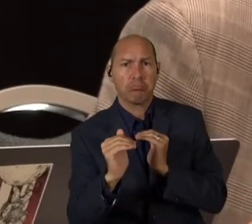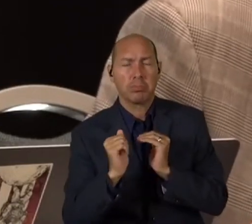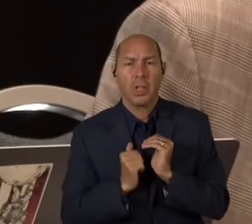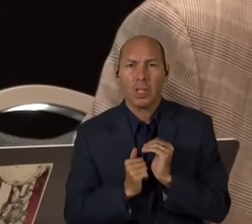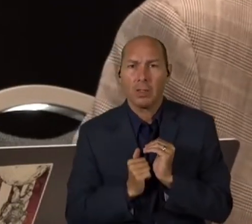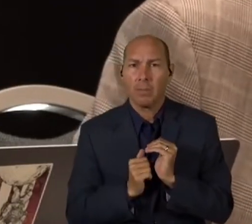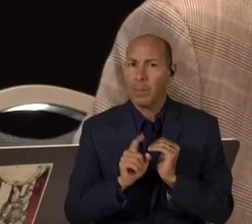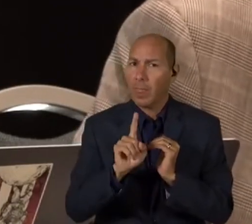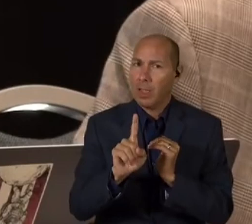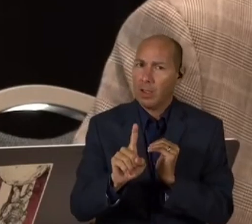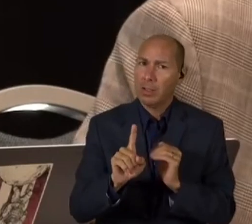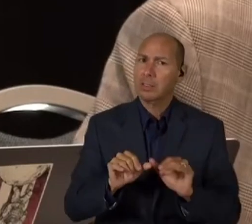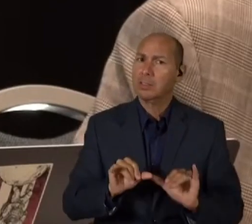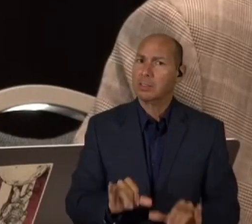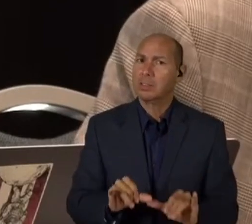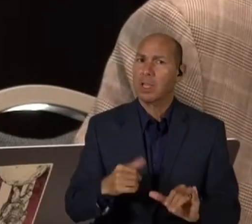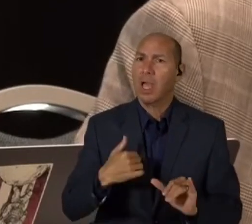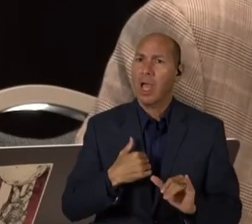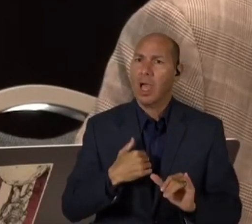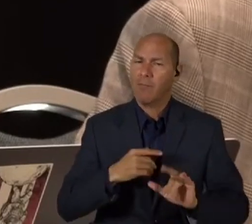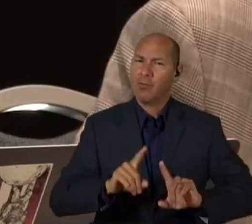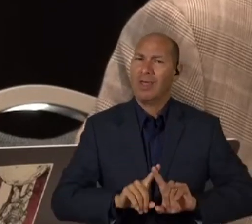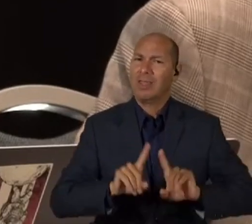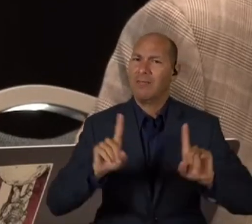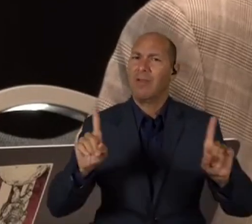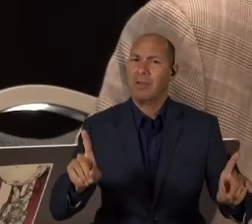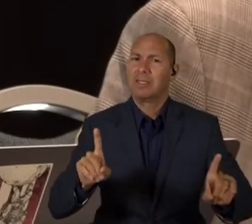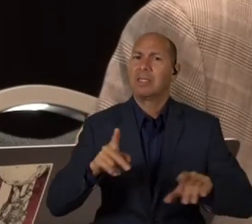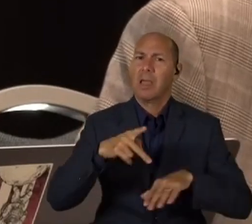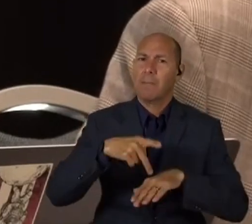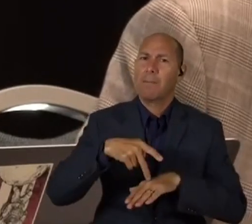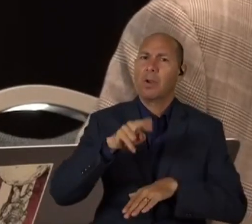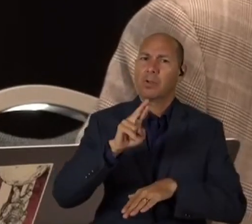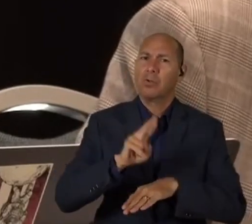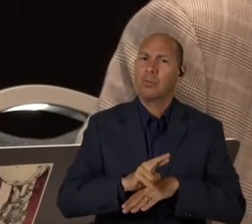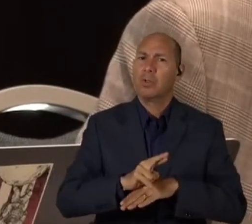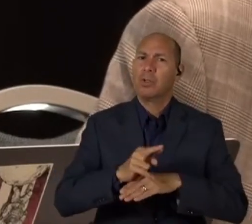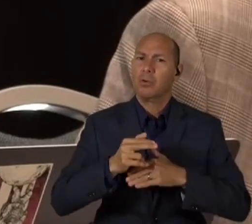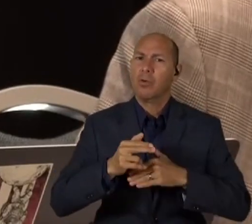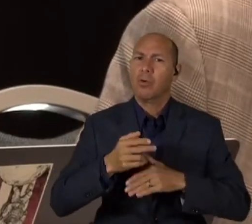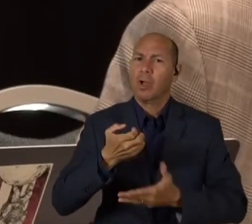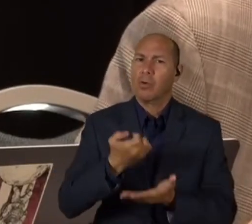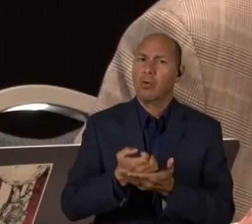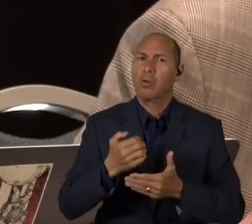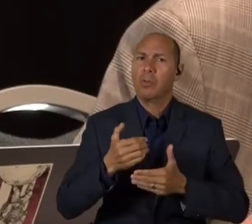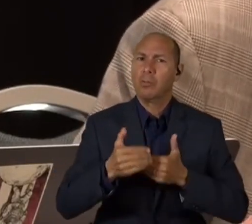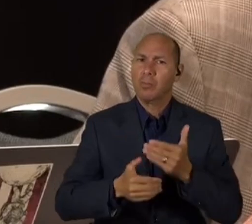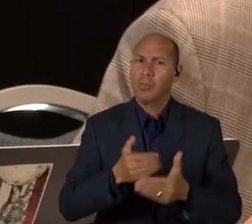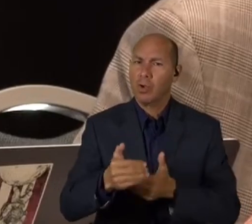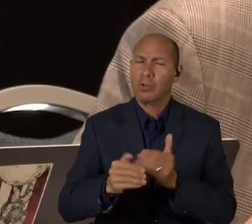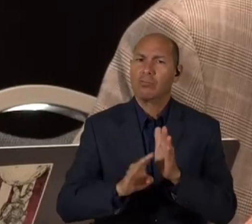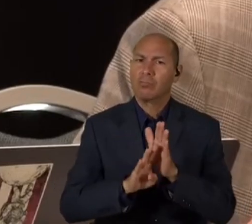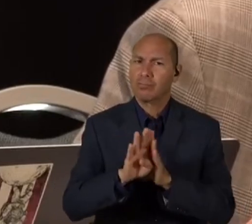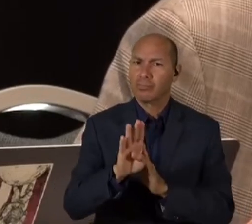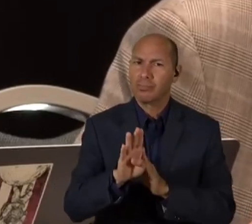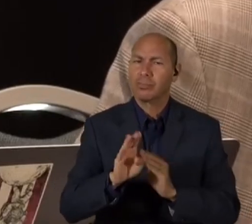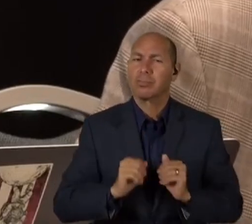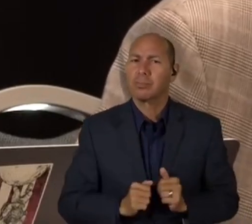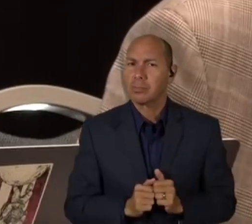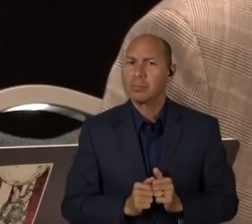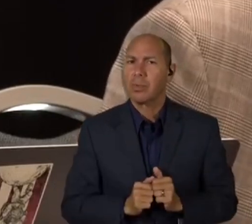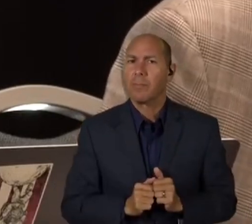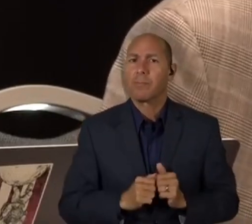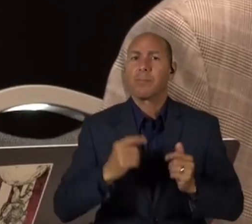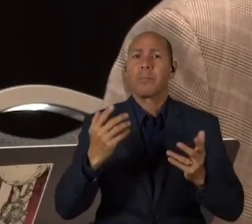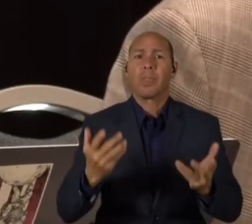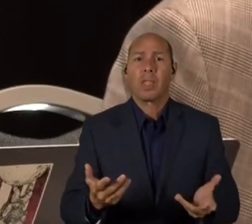critical gap in Puerto Rico's recovery process, but so is an economy that continued to grow reliably when federal stimulus